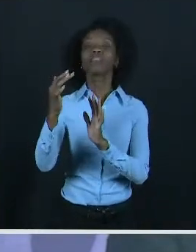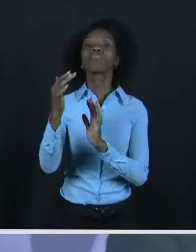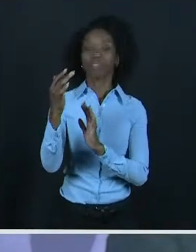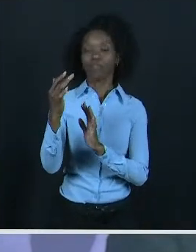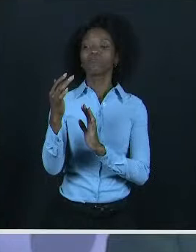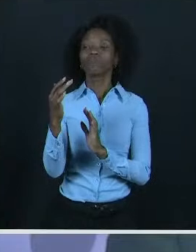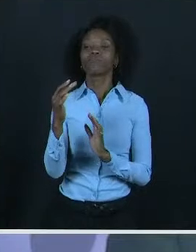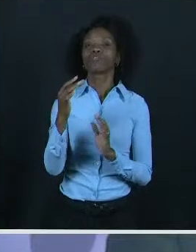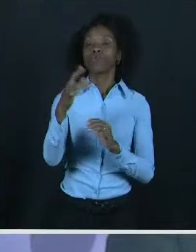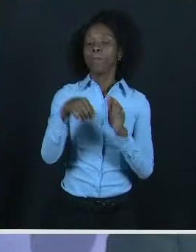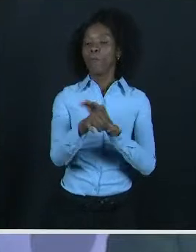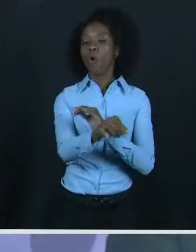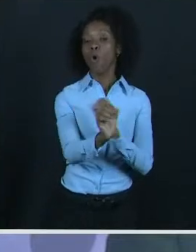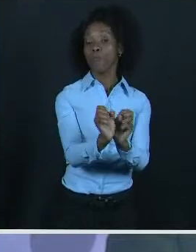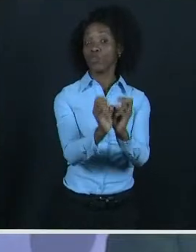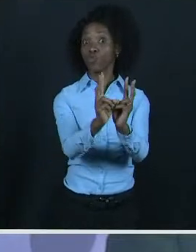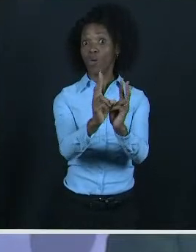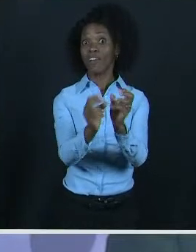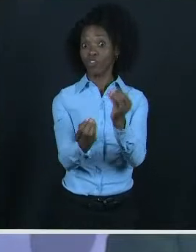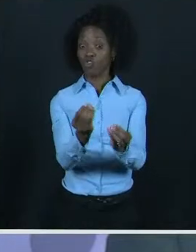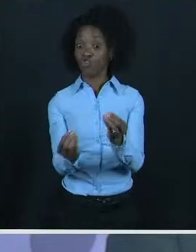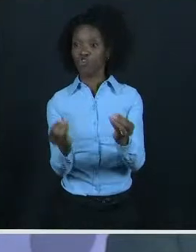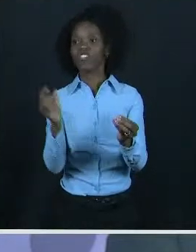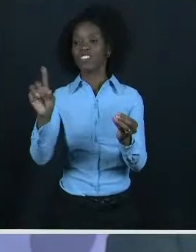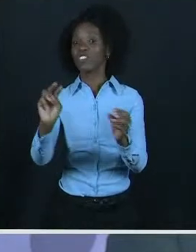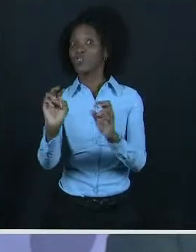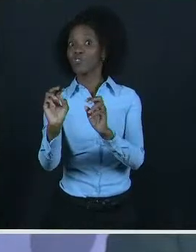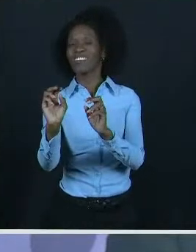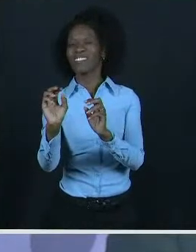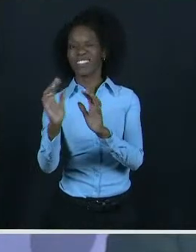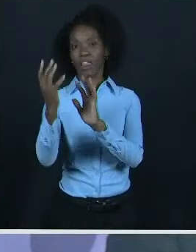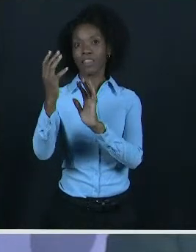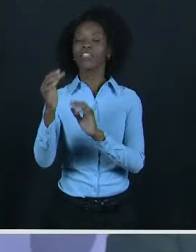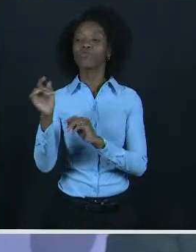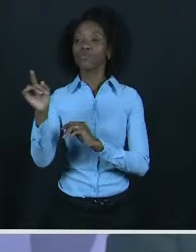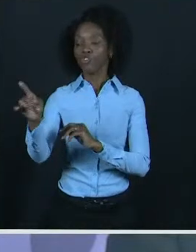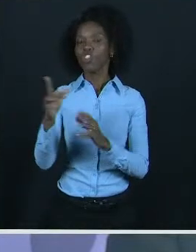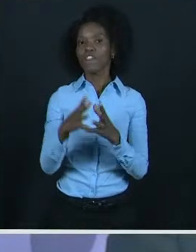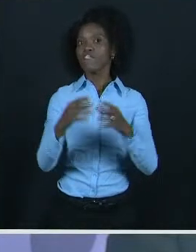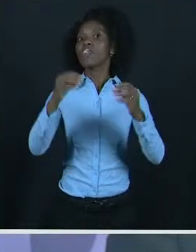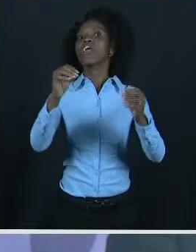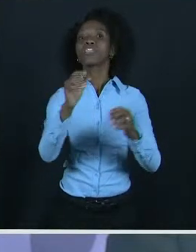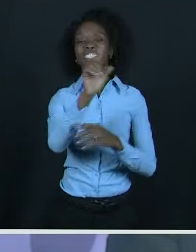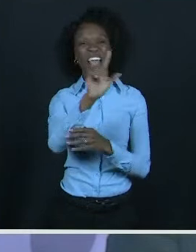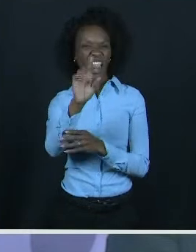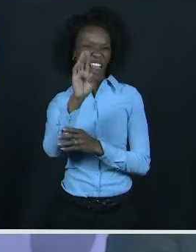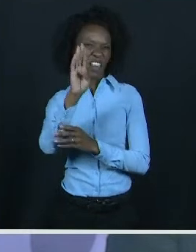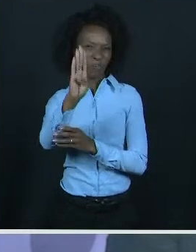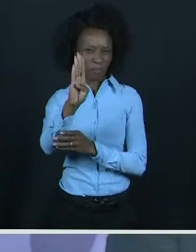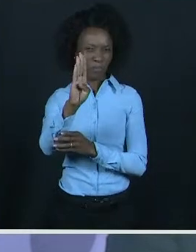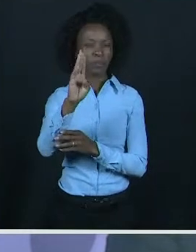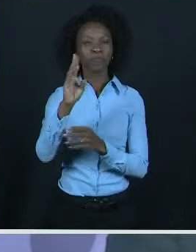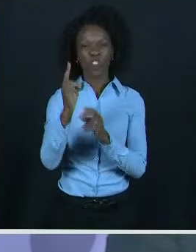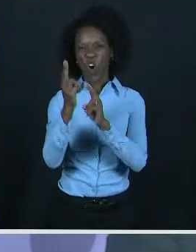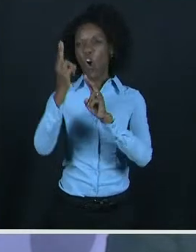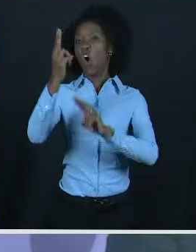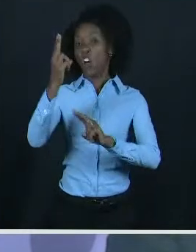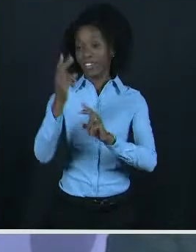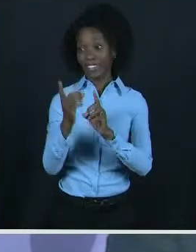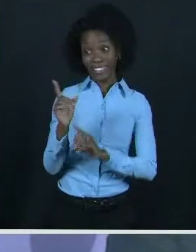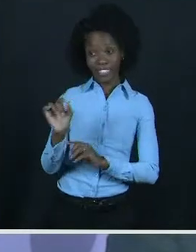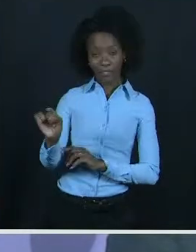children and grew up in London. She completed her LLB honours, London University, at the age of